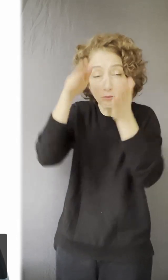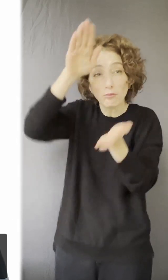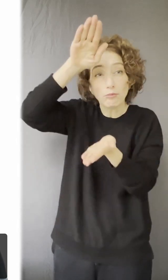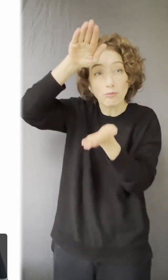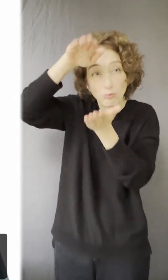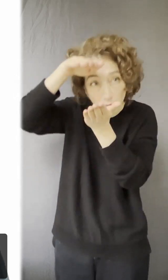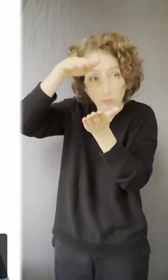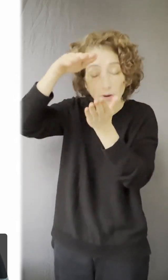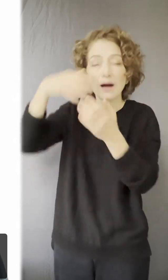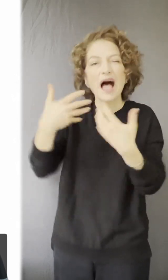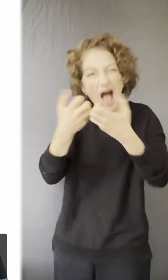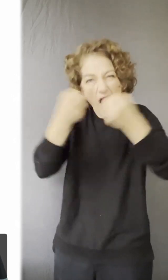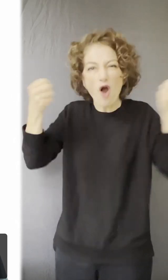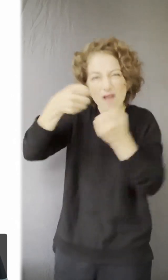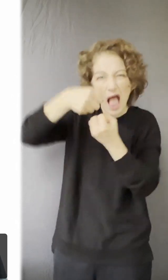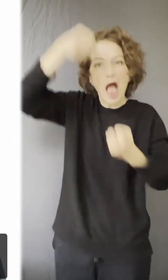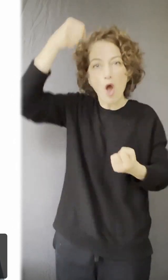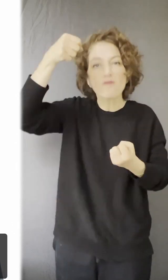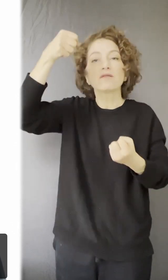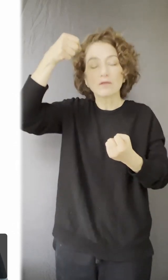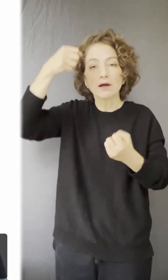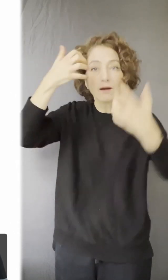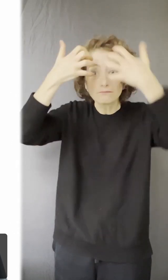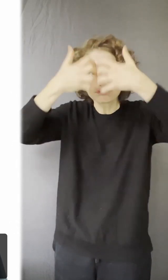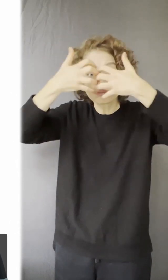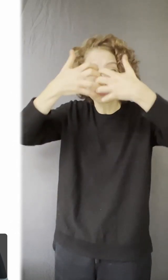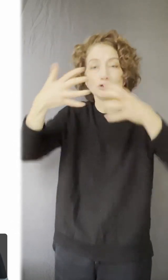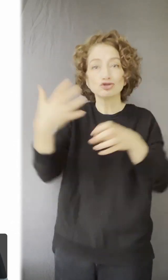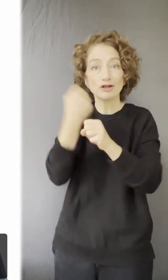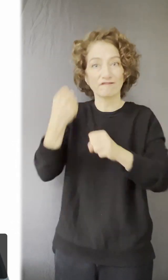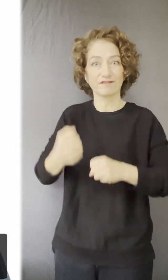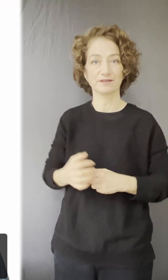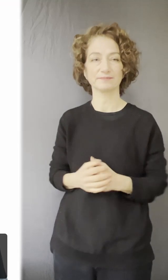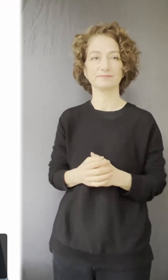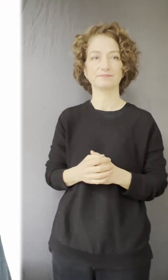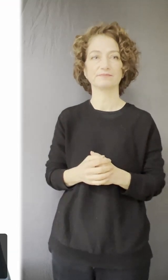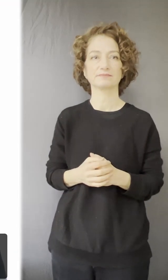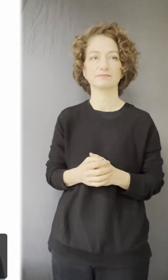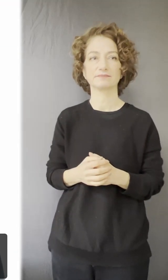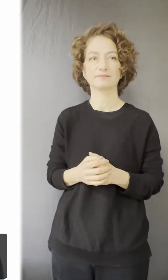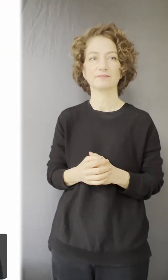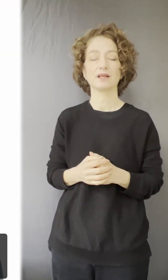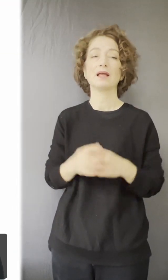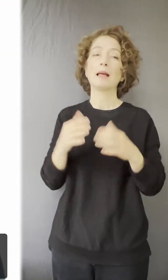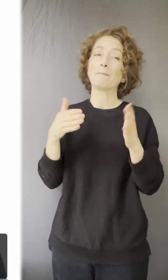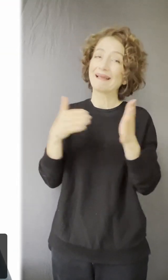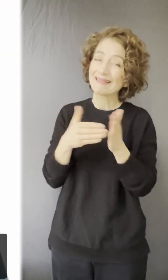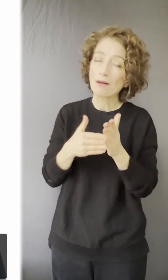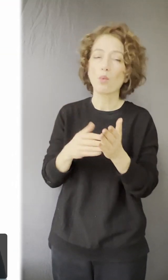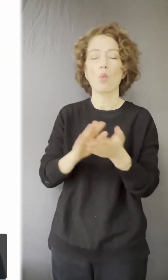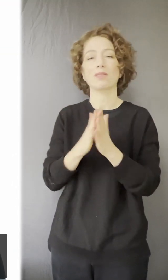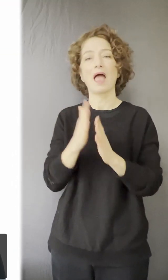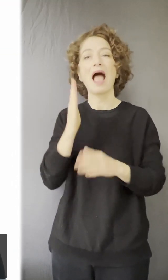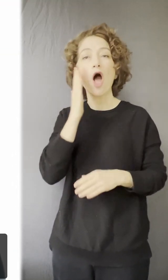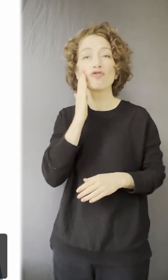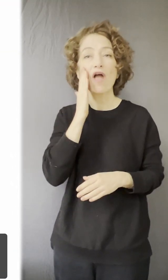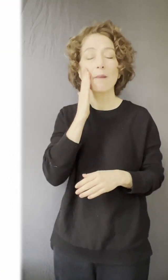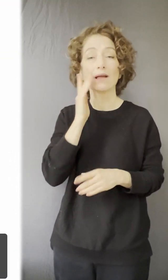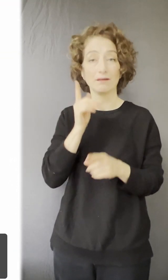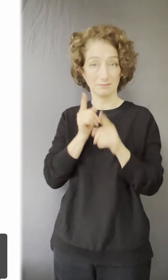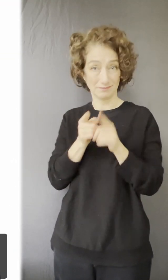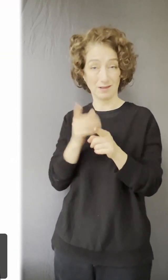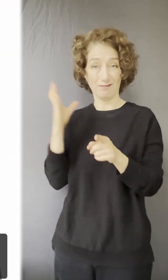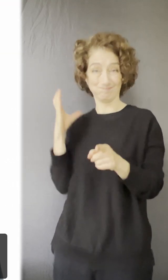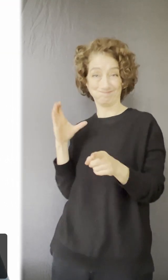can tackle monocultural learning and critical thinking. By making disability or